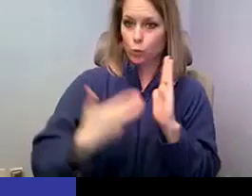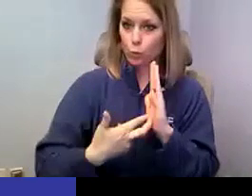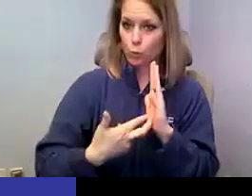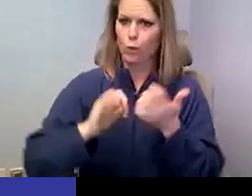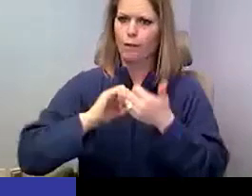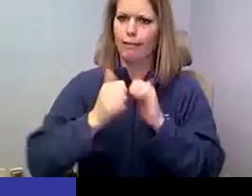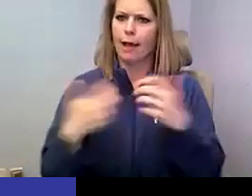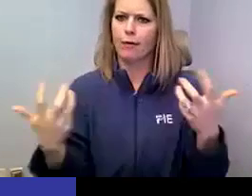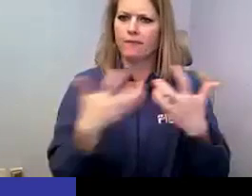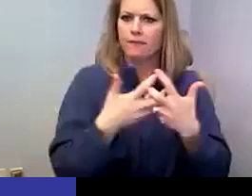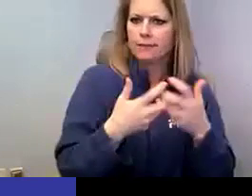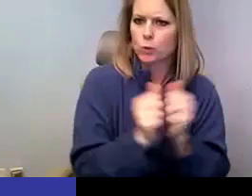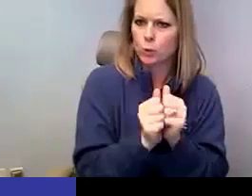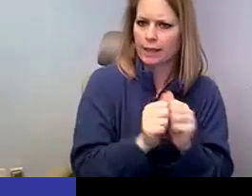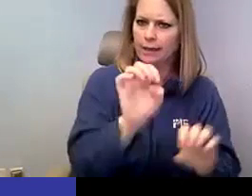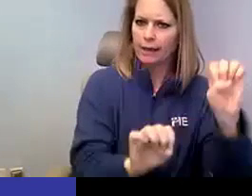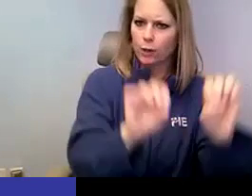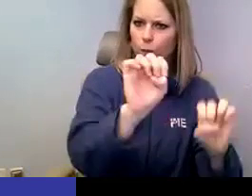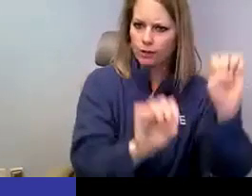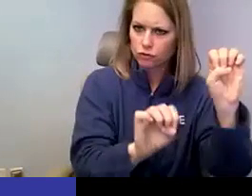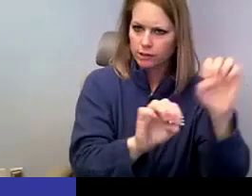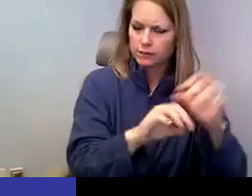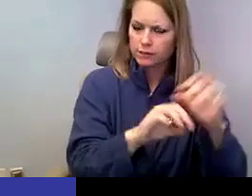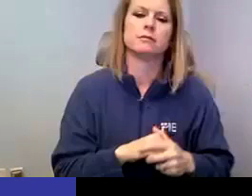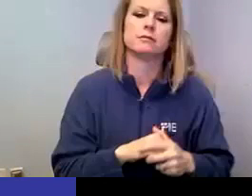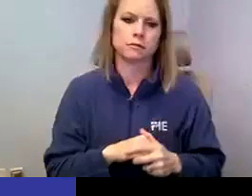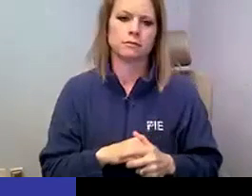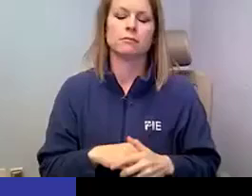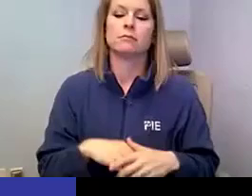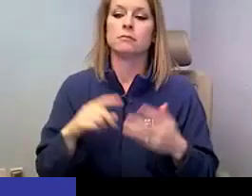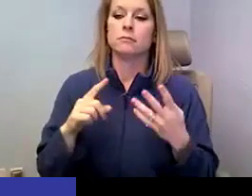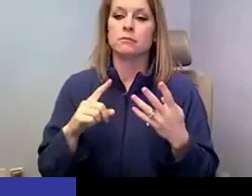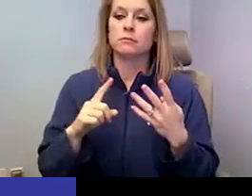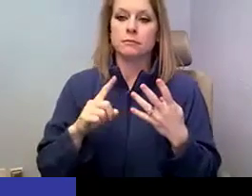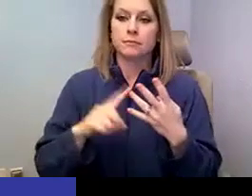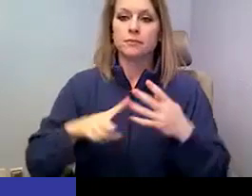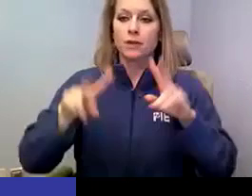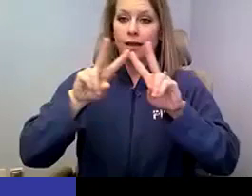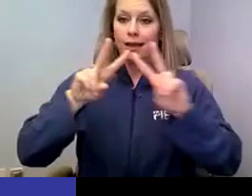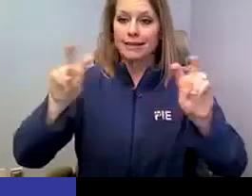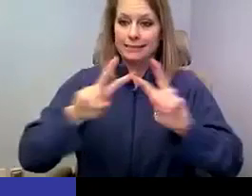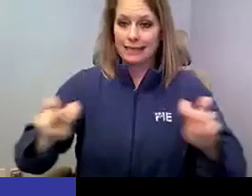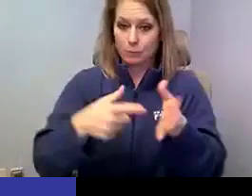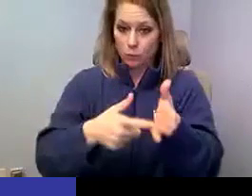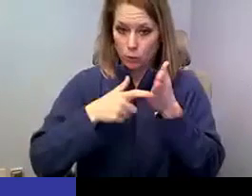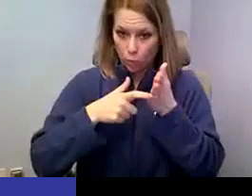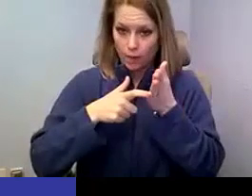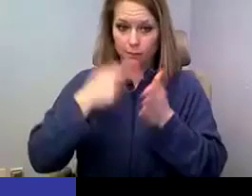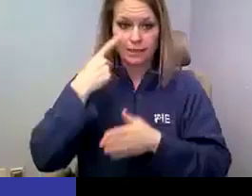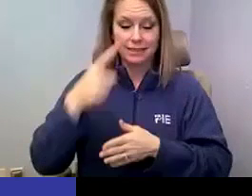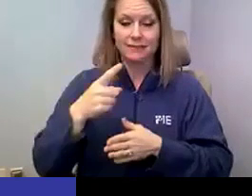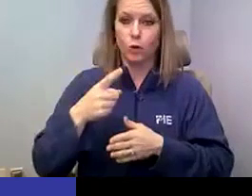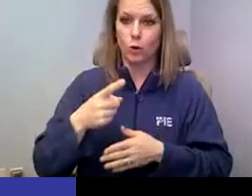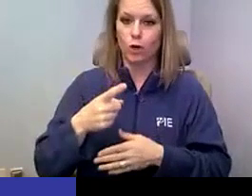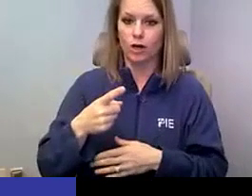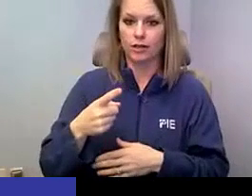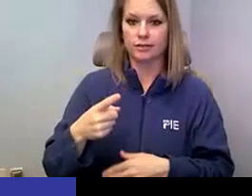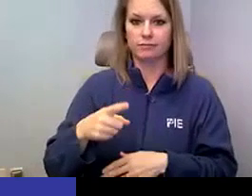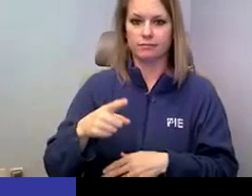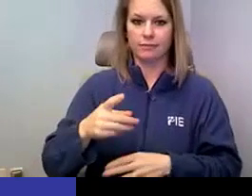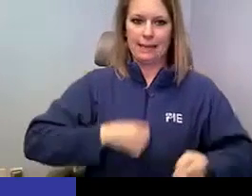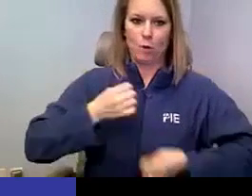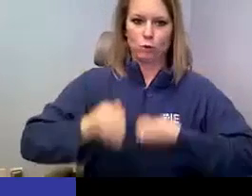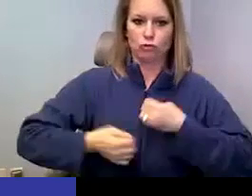education evaluation, the assessment requirements for identifying an emotional behavioral disability, the definition